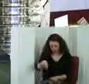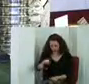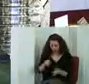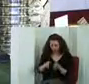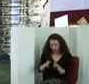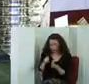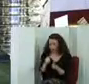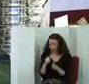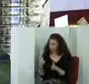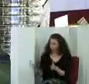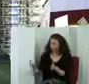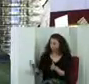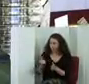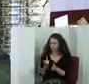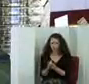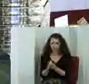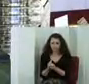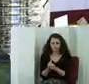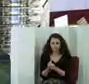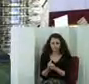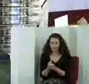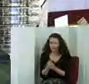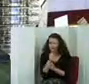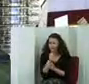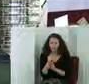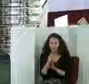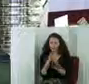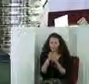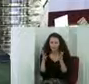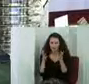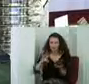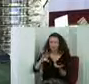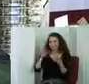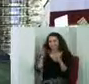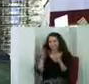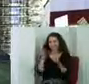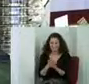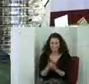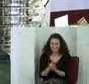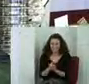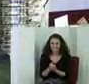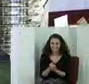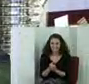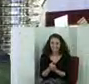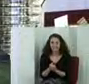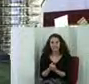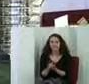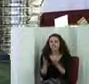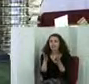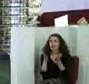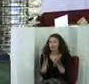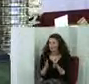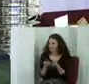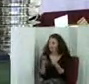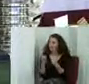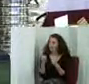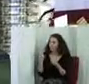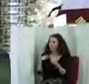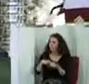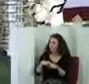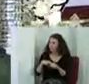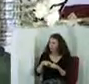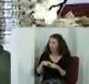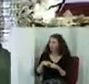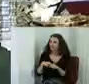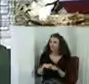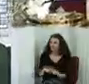and back without too much hassle this morning. So acolyte servers, come and join me, and ushers, if you